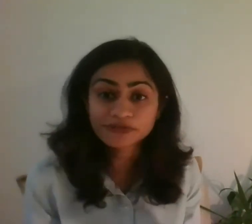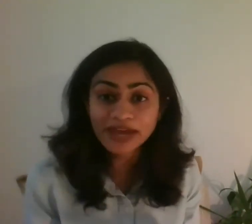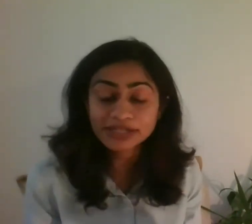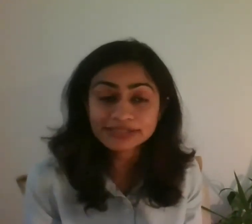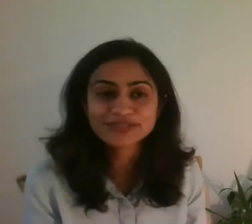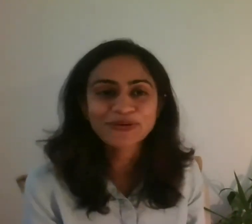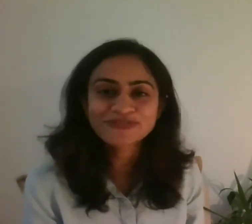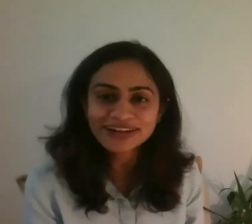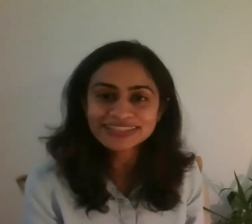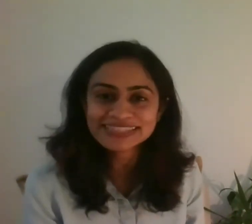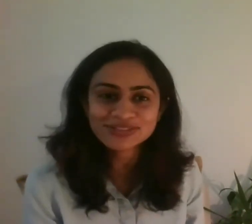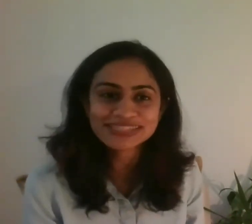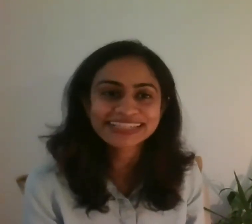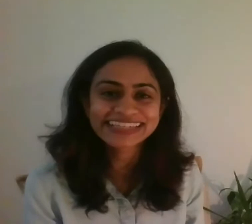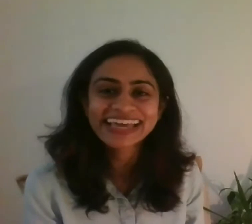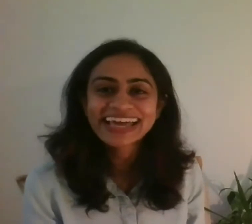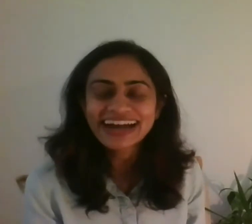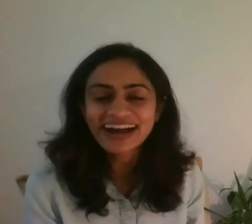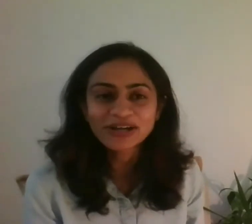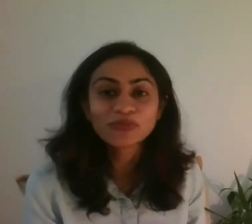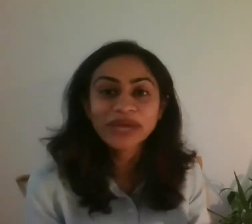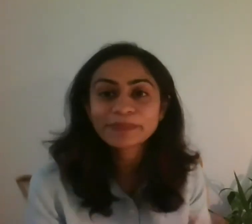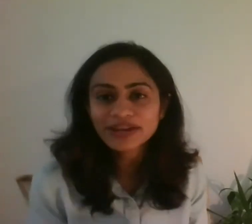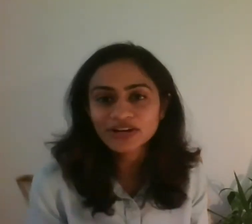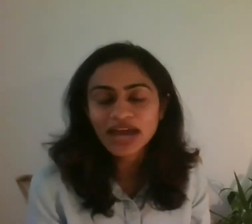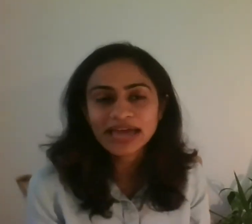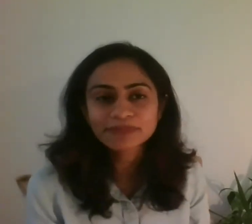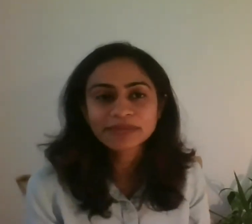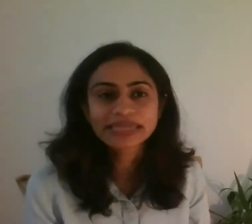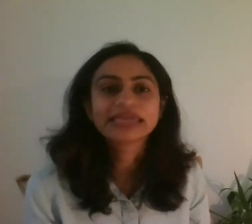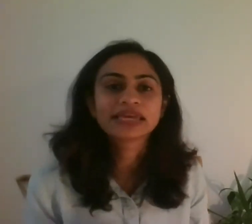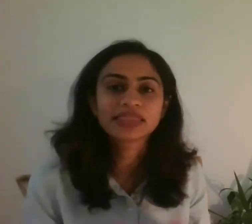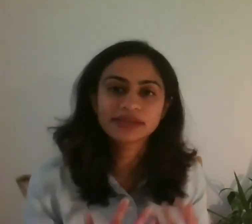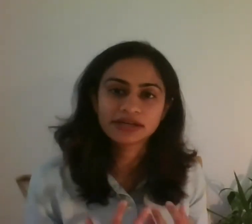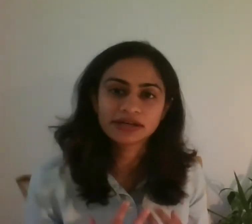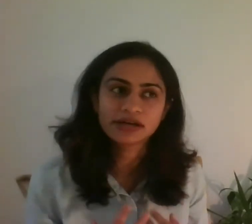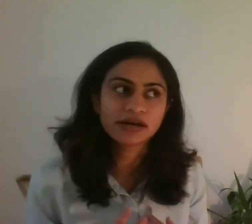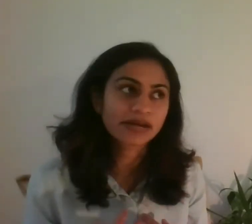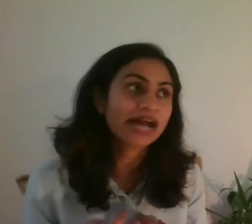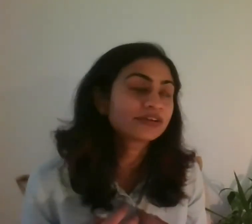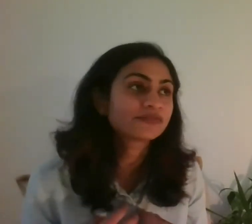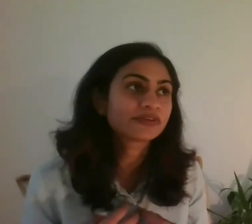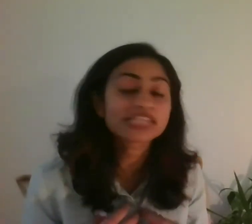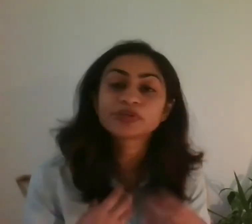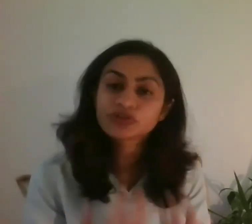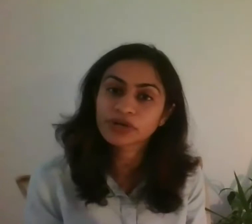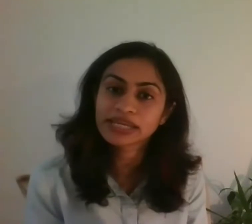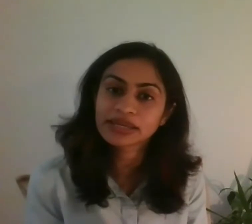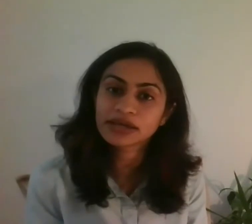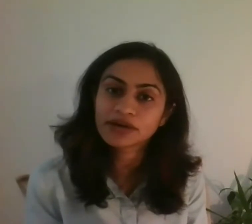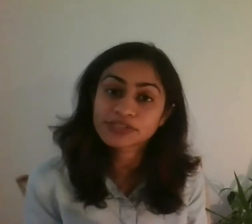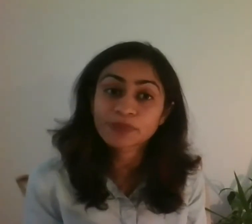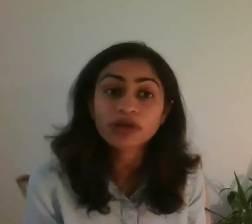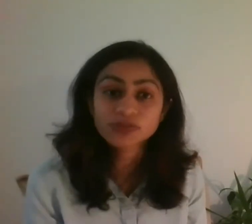into ferrets. So ferrets, interestingly, are way better at mimicking the kind of